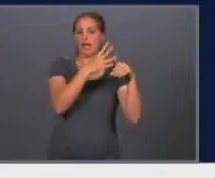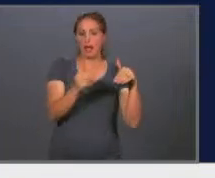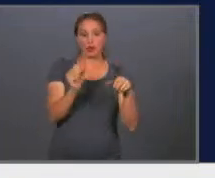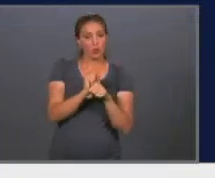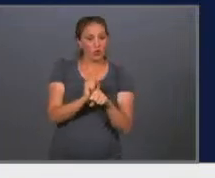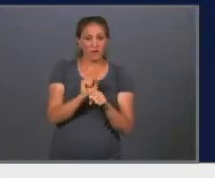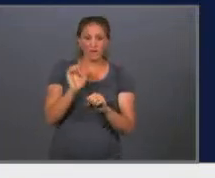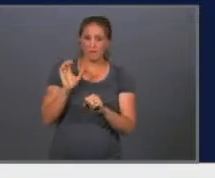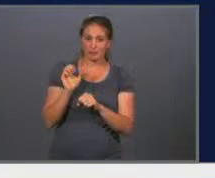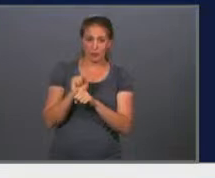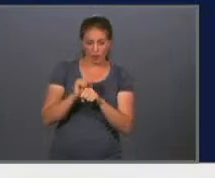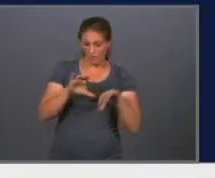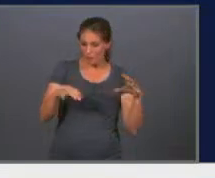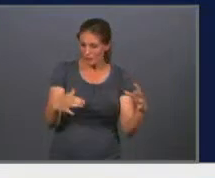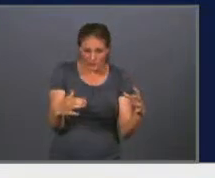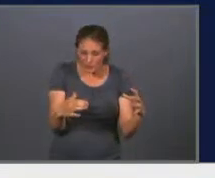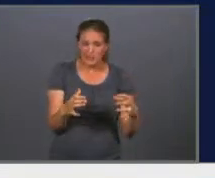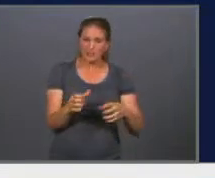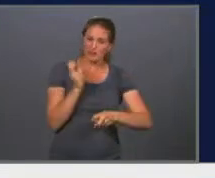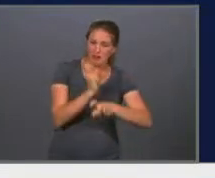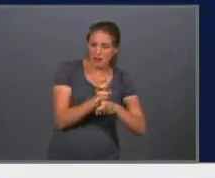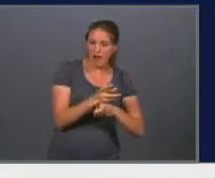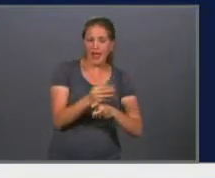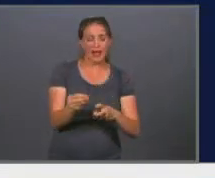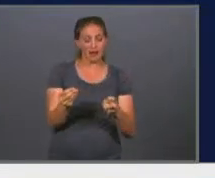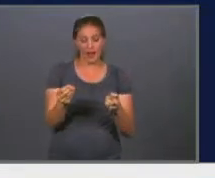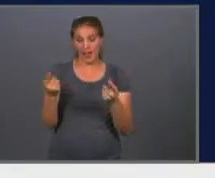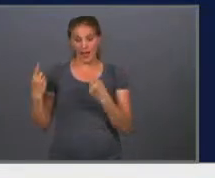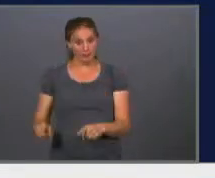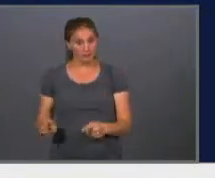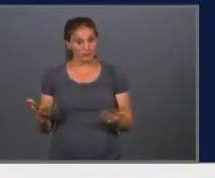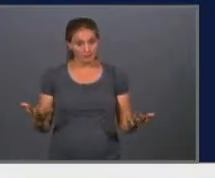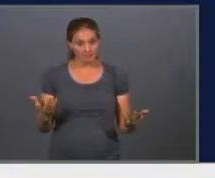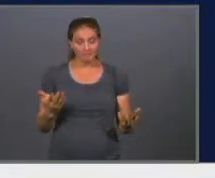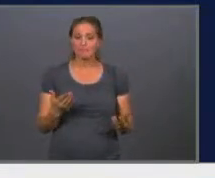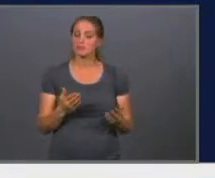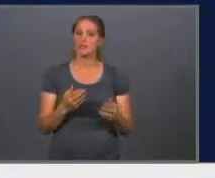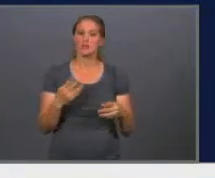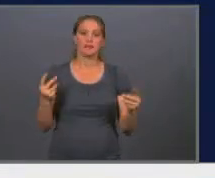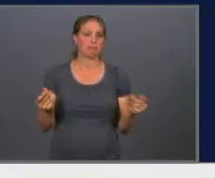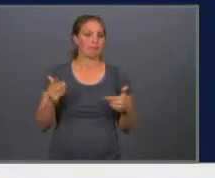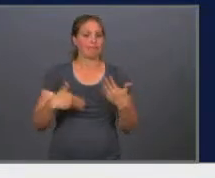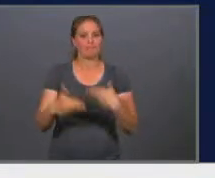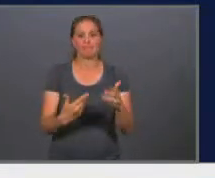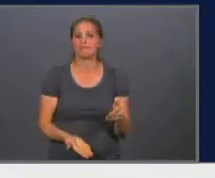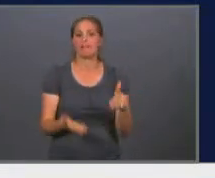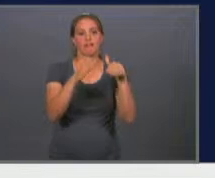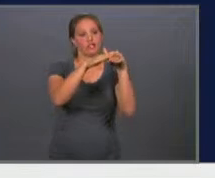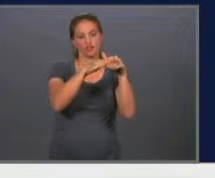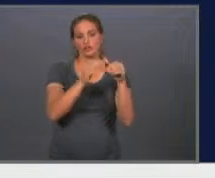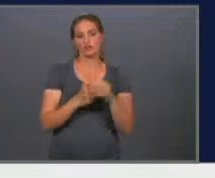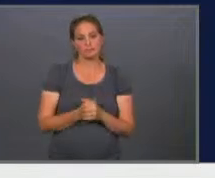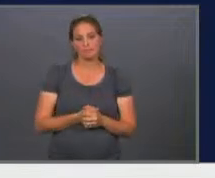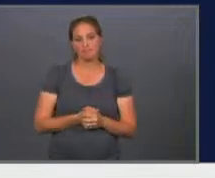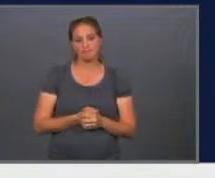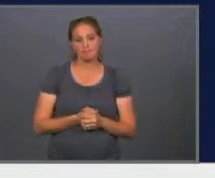only one equation, and it's rapid inflation, and that's what we've experienced. Well, let's continue on the topic of inflation and focus